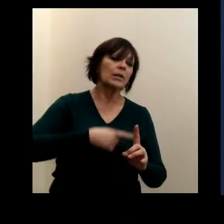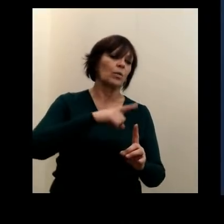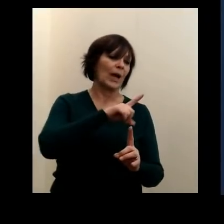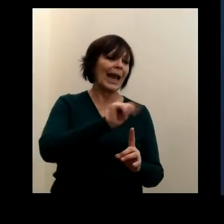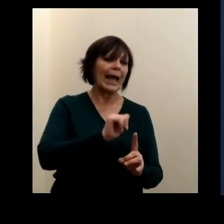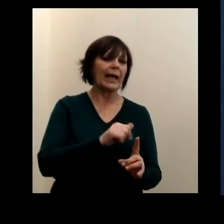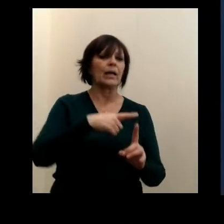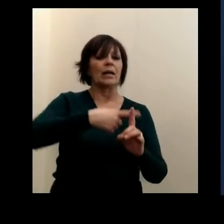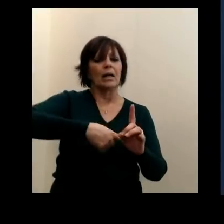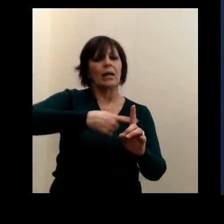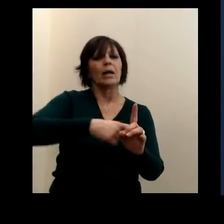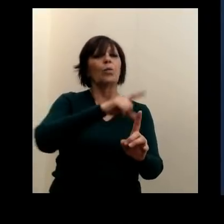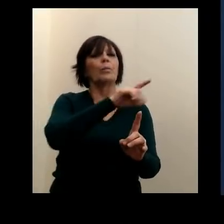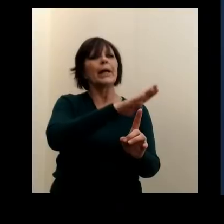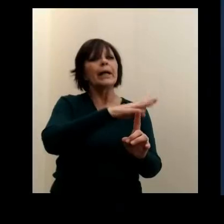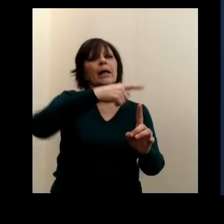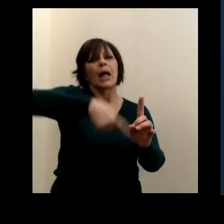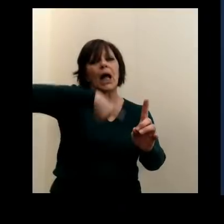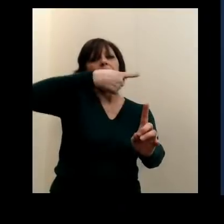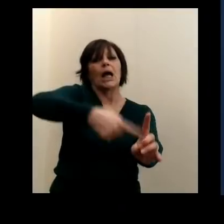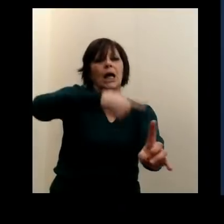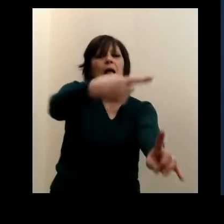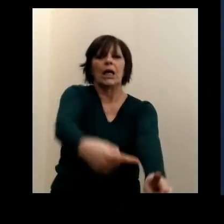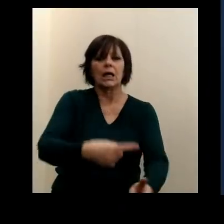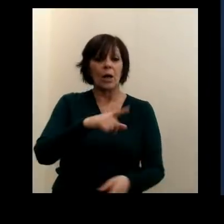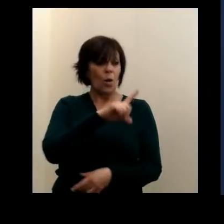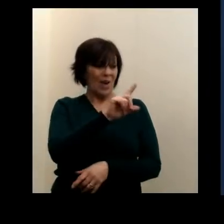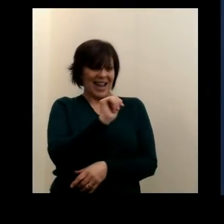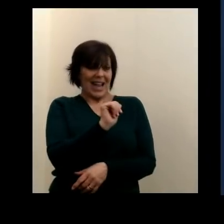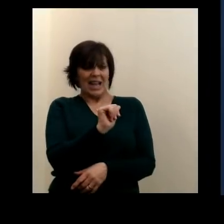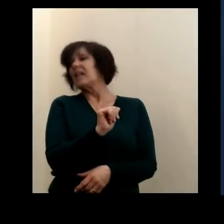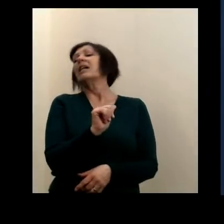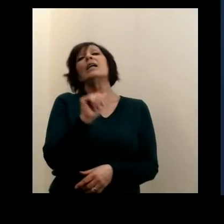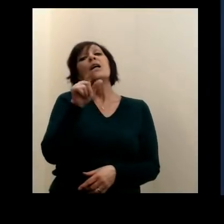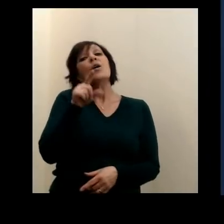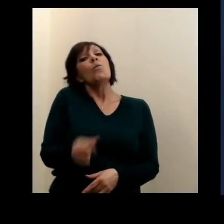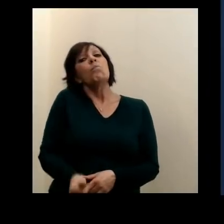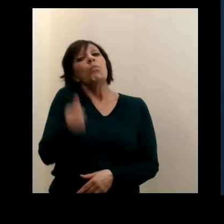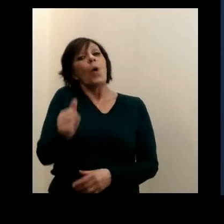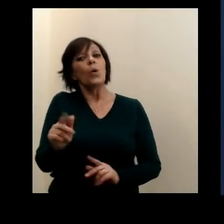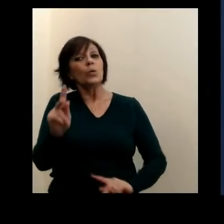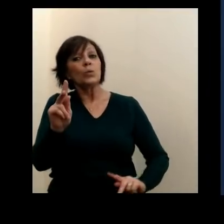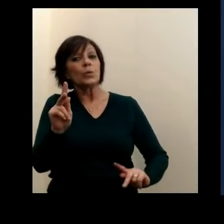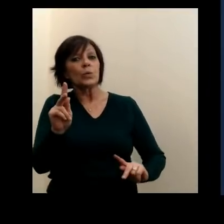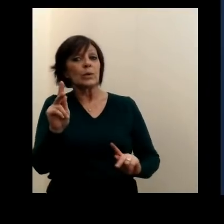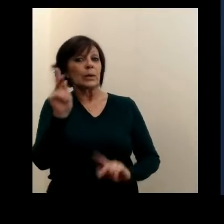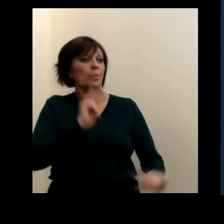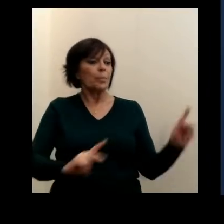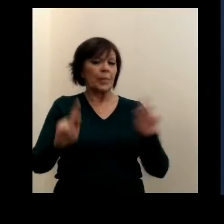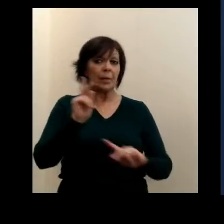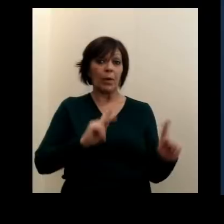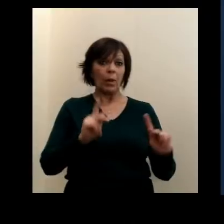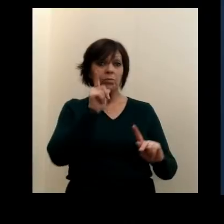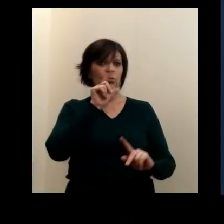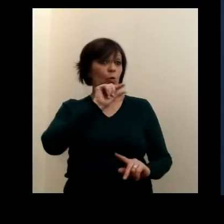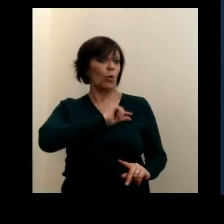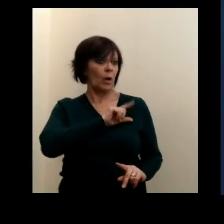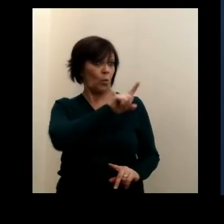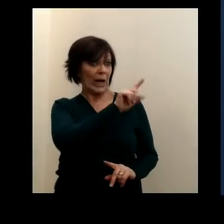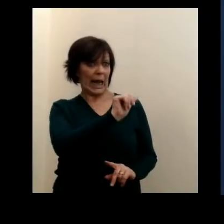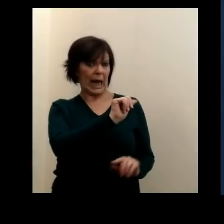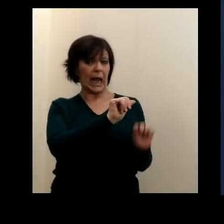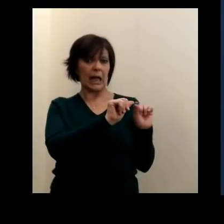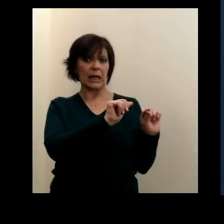1B category, because even in the 1A category, the vast majority of individuals who qualify in the